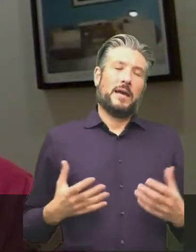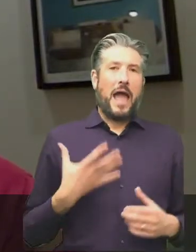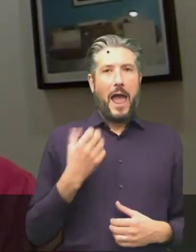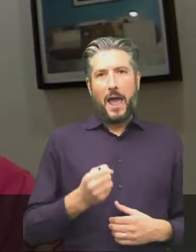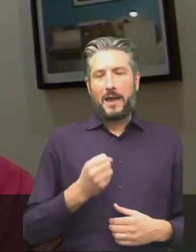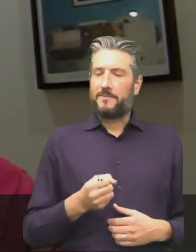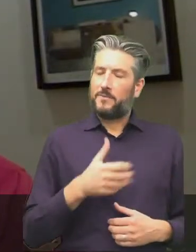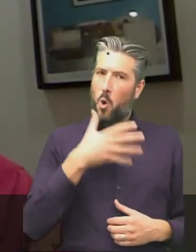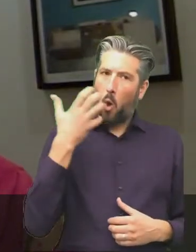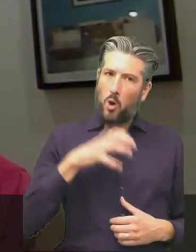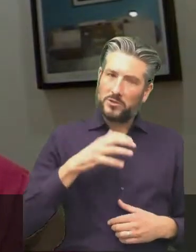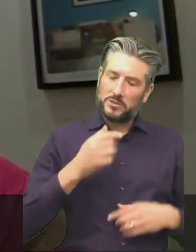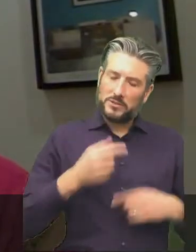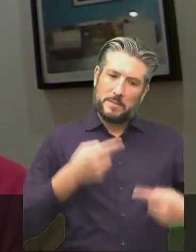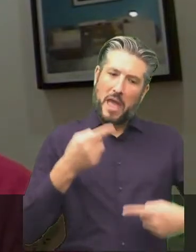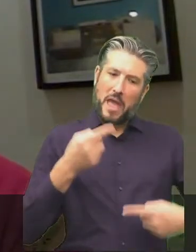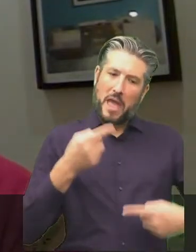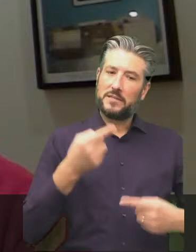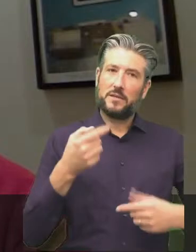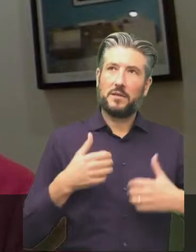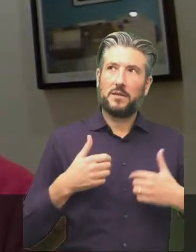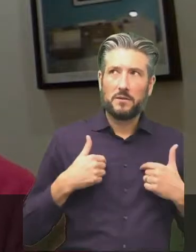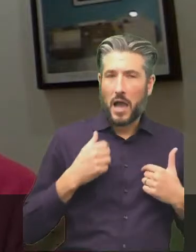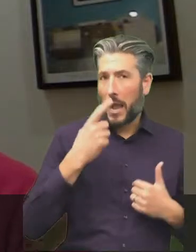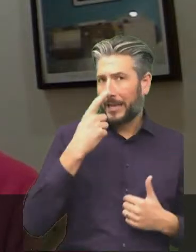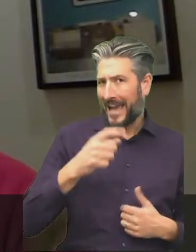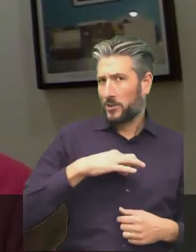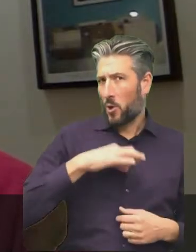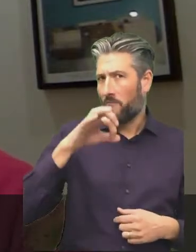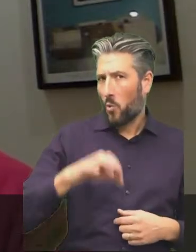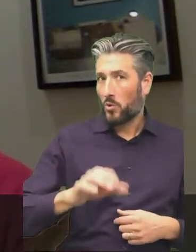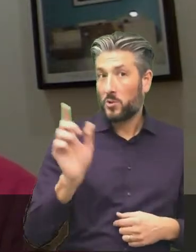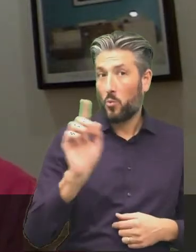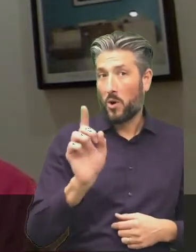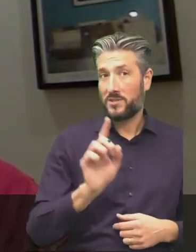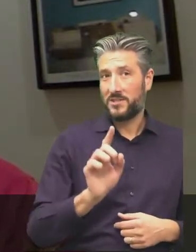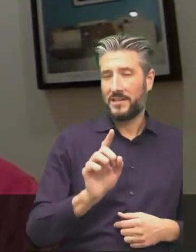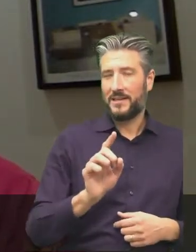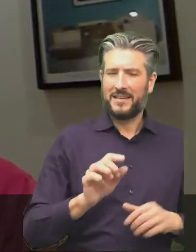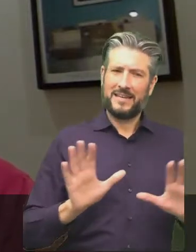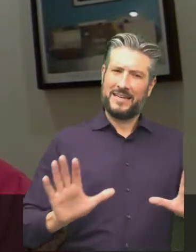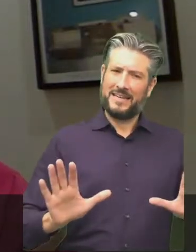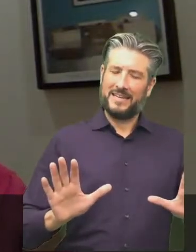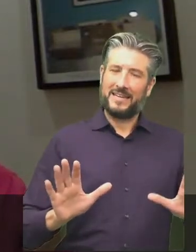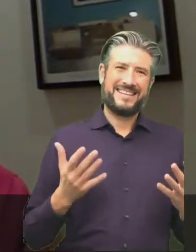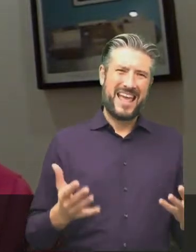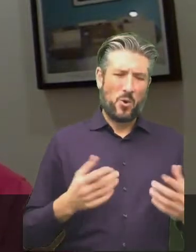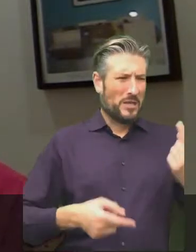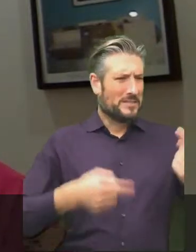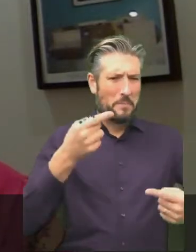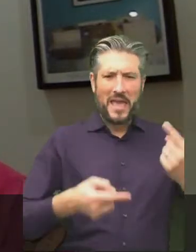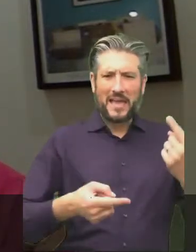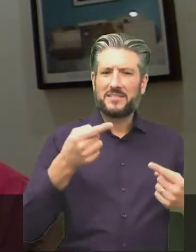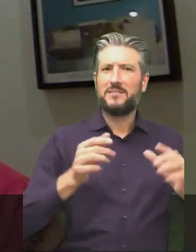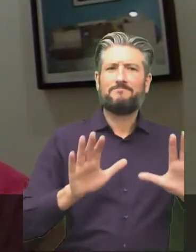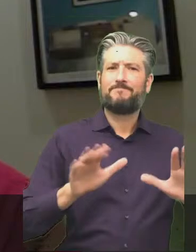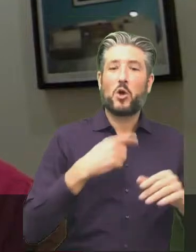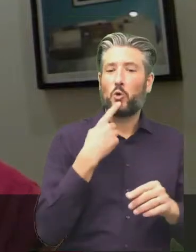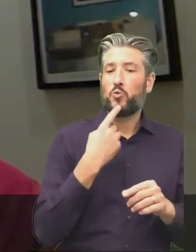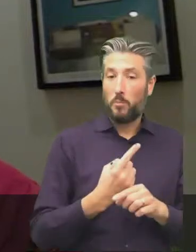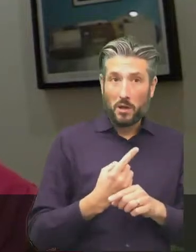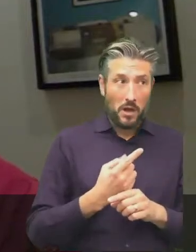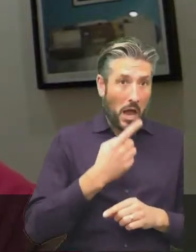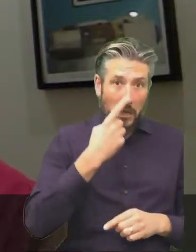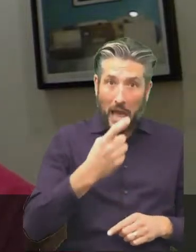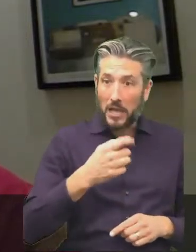we can afford to do. And I have to say the debate is too much focused on, can we afford to invest in transport infrastructure? We